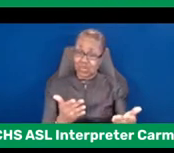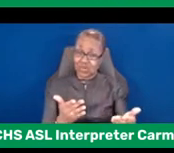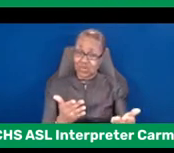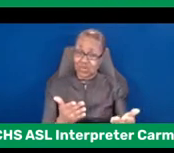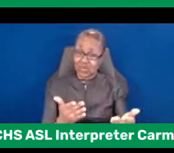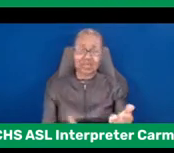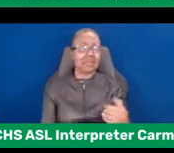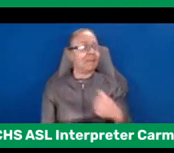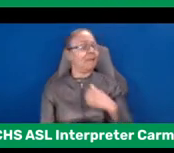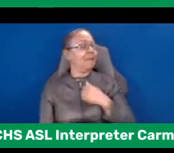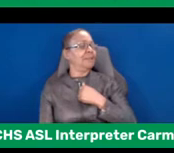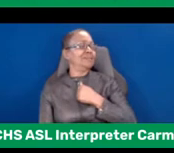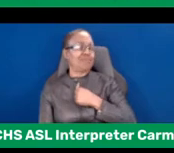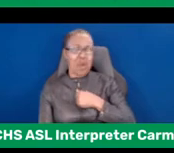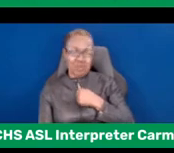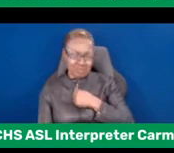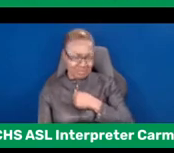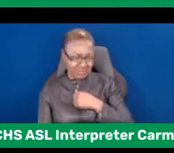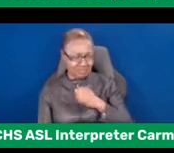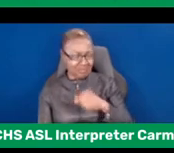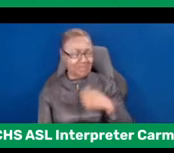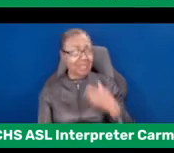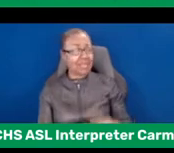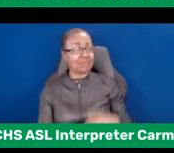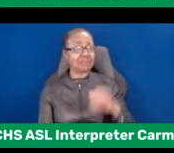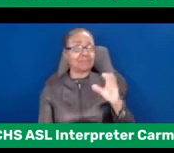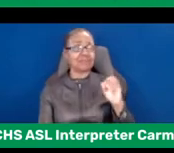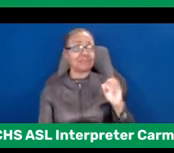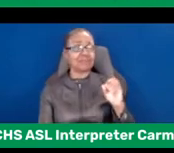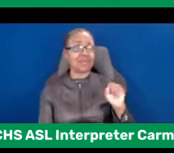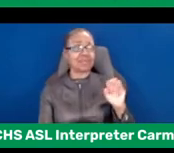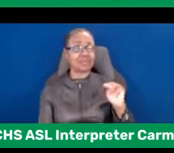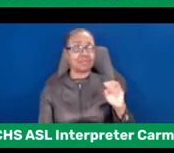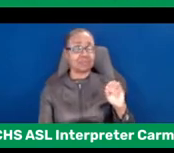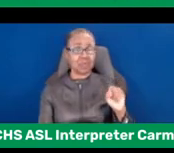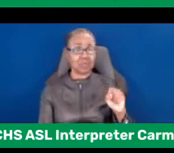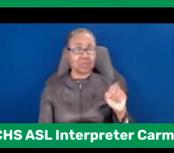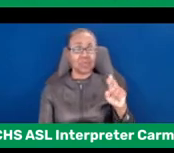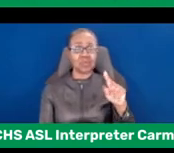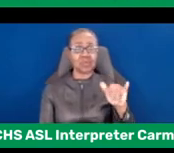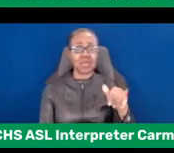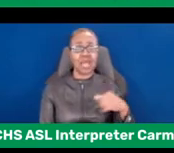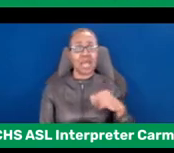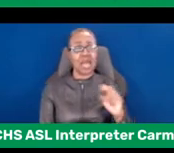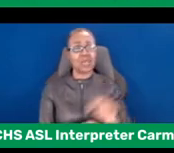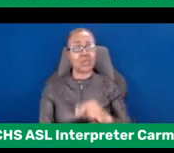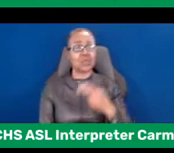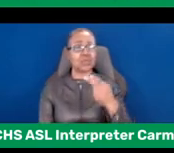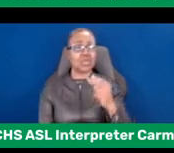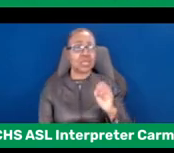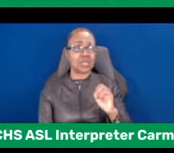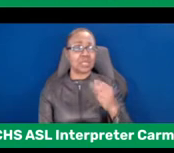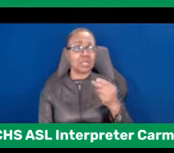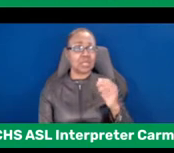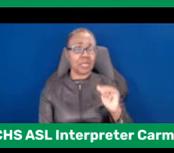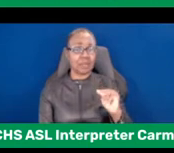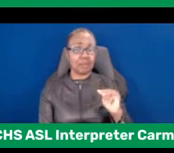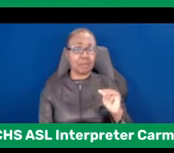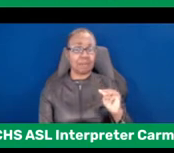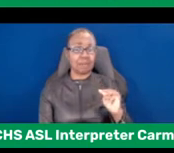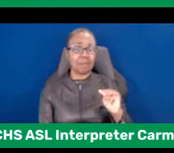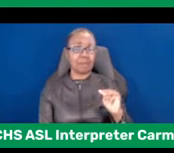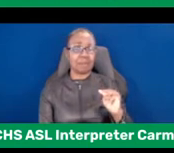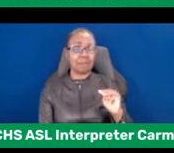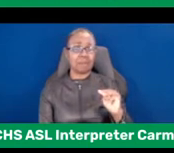Sure, pardon me. I'm Cosmos, or Cosmos Ray. I use he, him, el pronouns. I'm